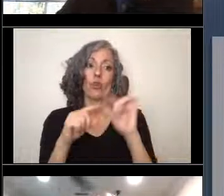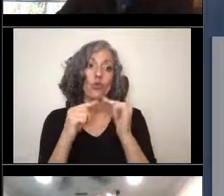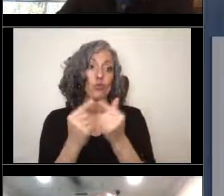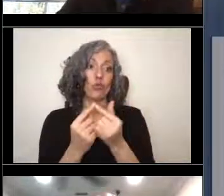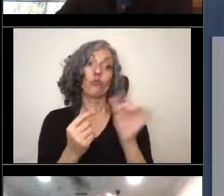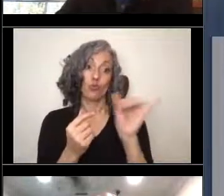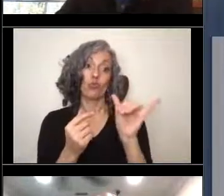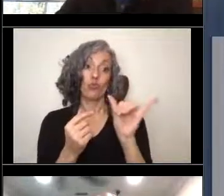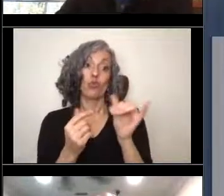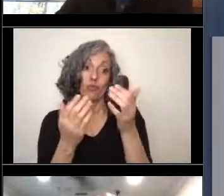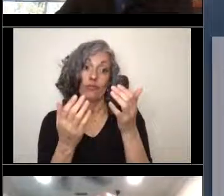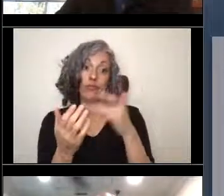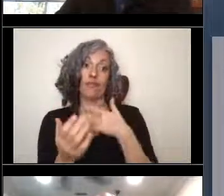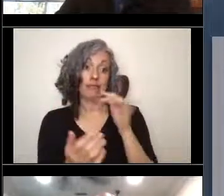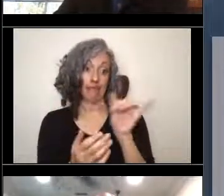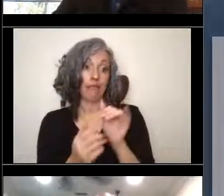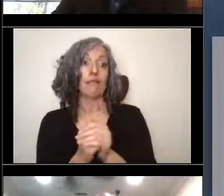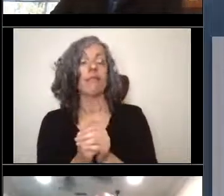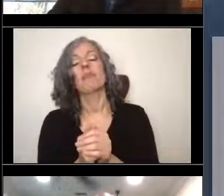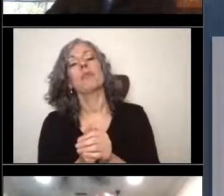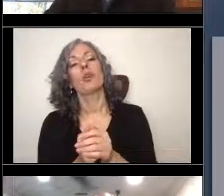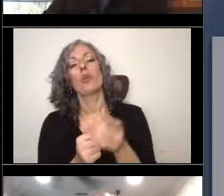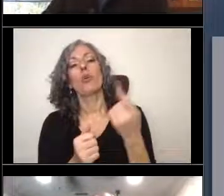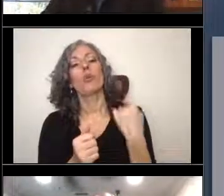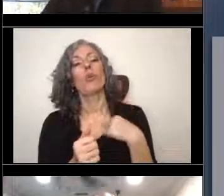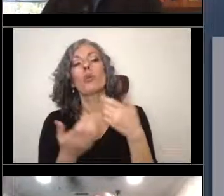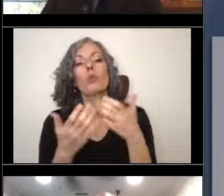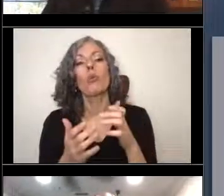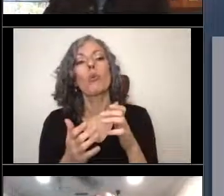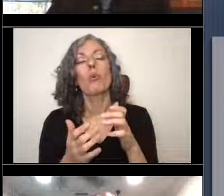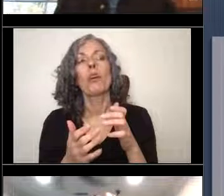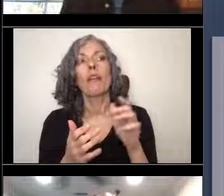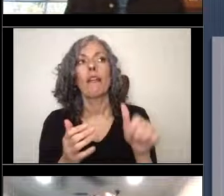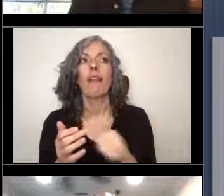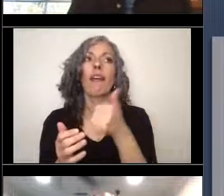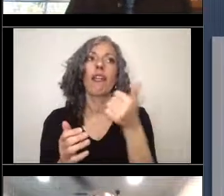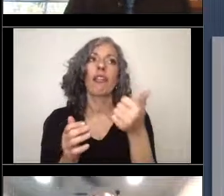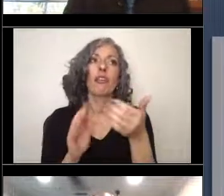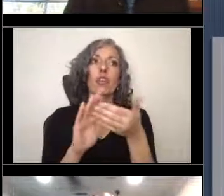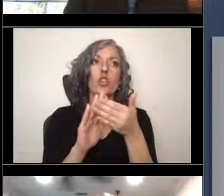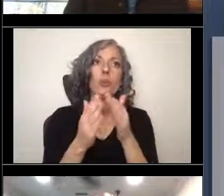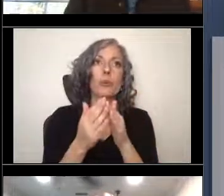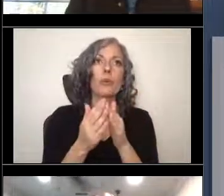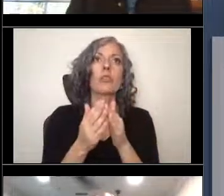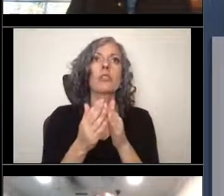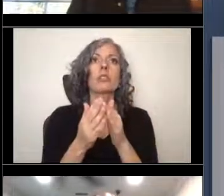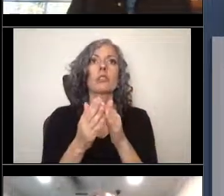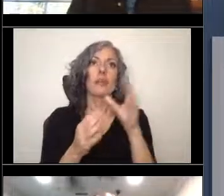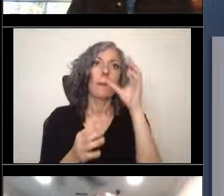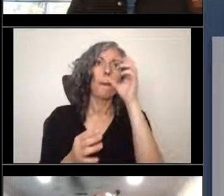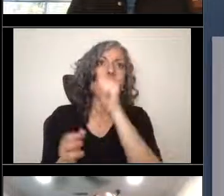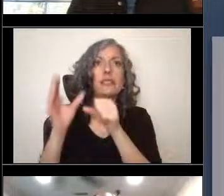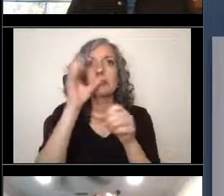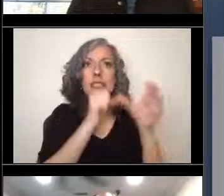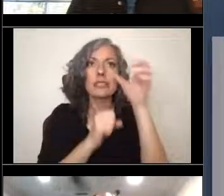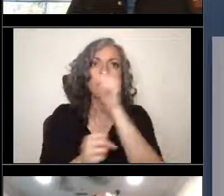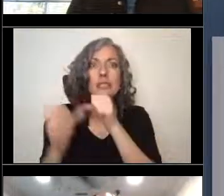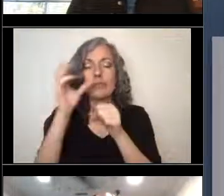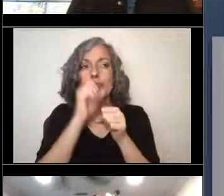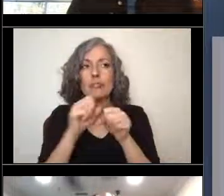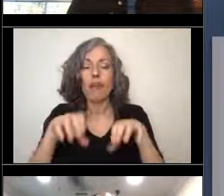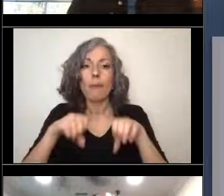because we don't want underserved communities, whether urban or rural, to miss out on this. And